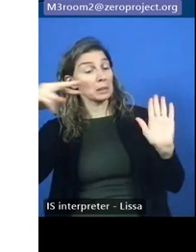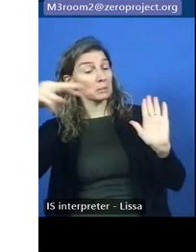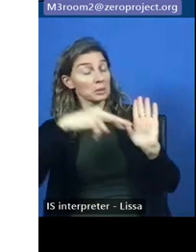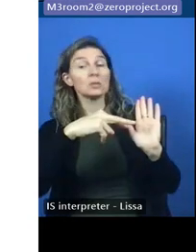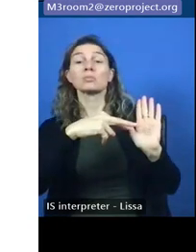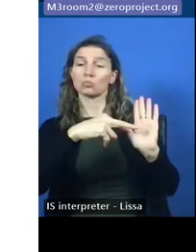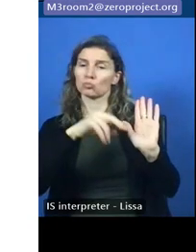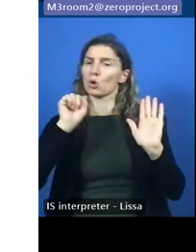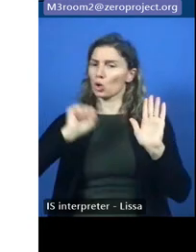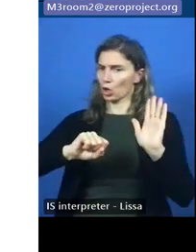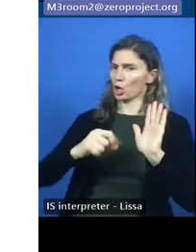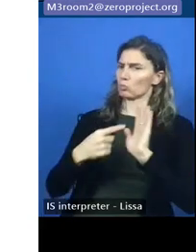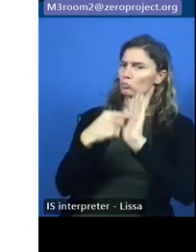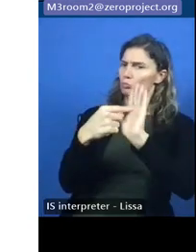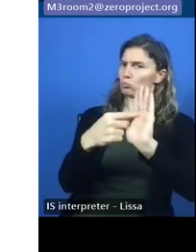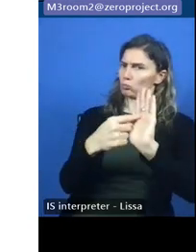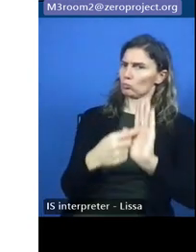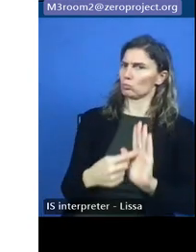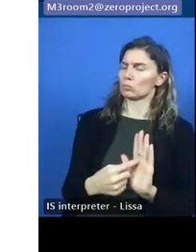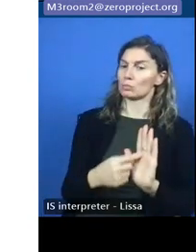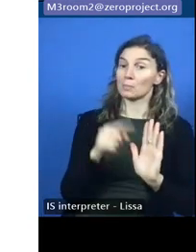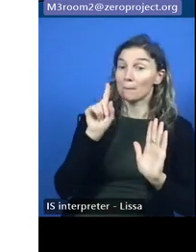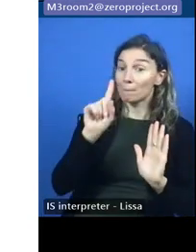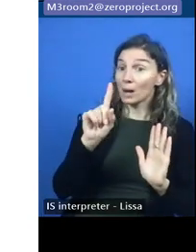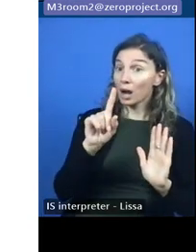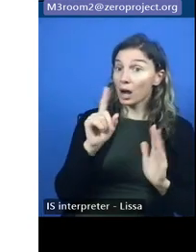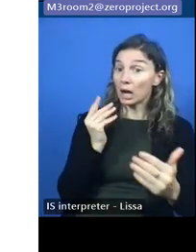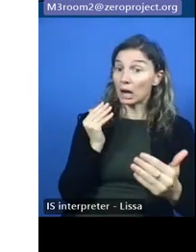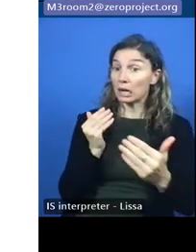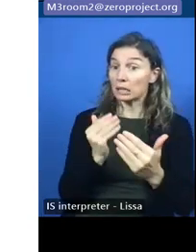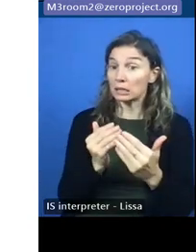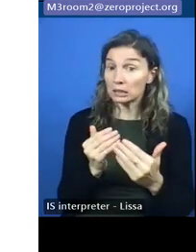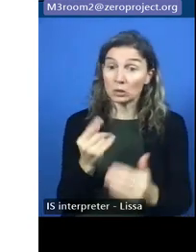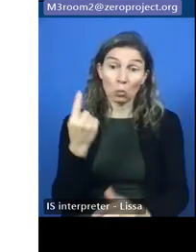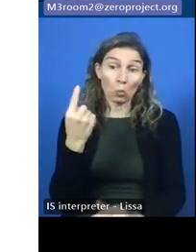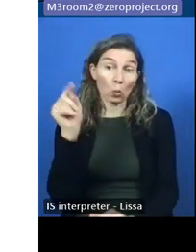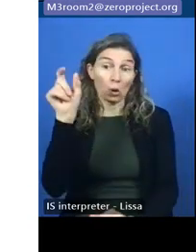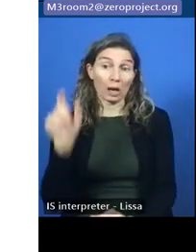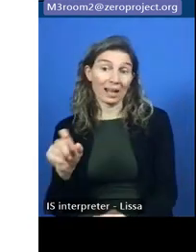to the examination, one of the experts on the committee, Liliana, the lawyer,